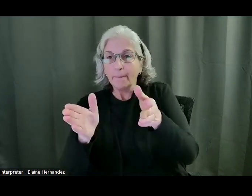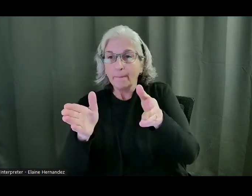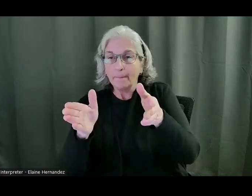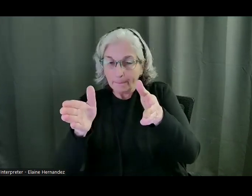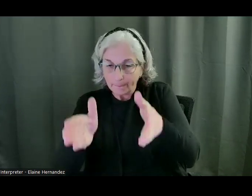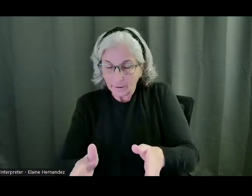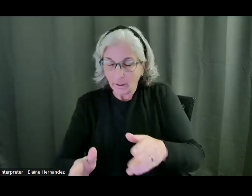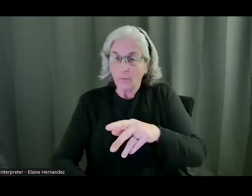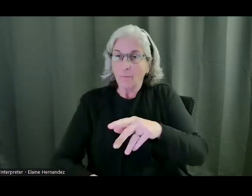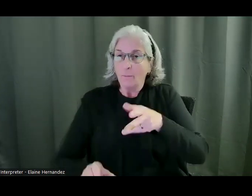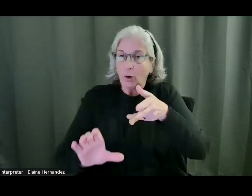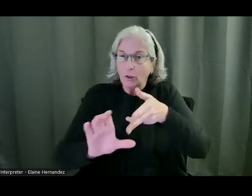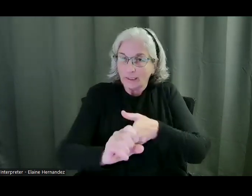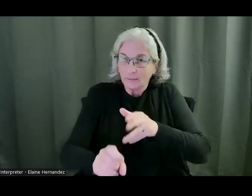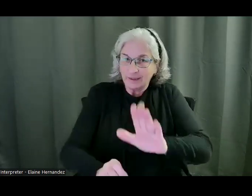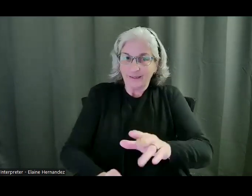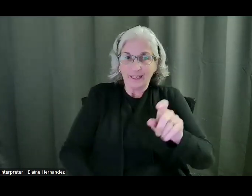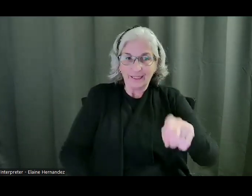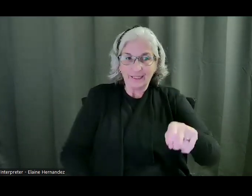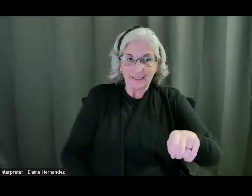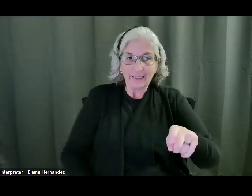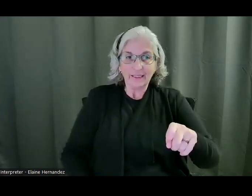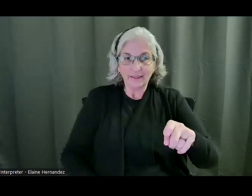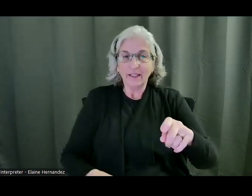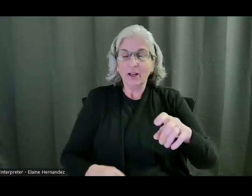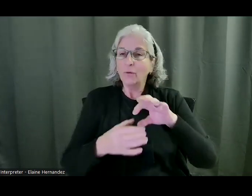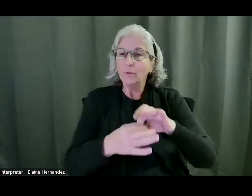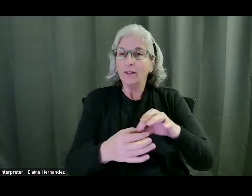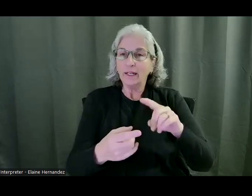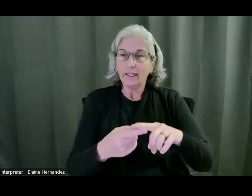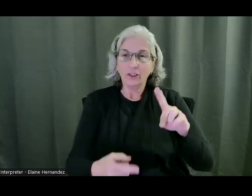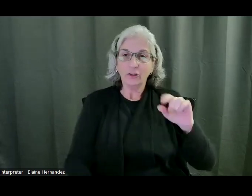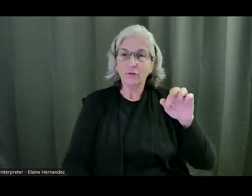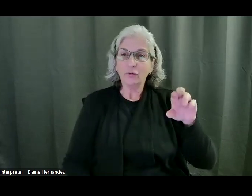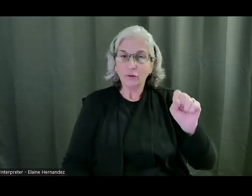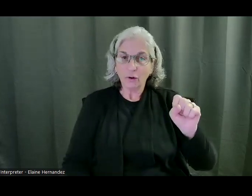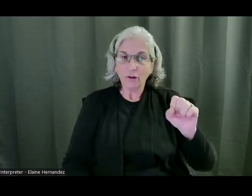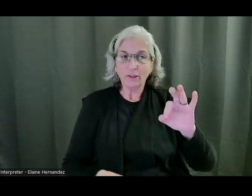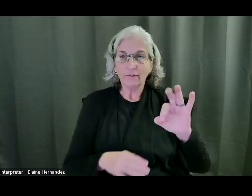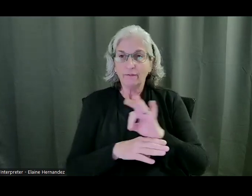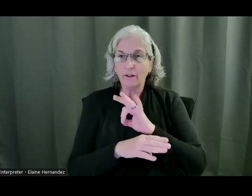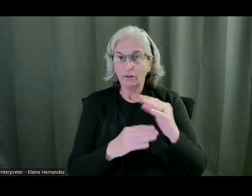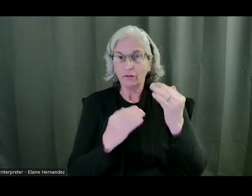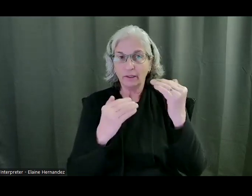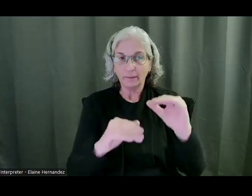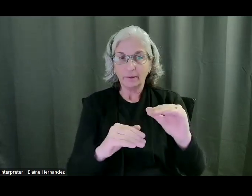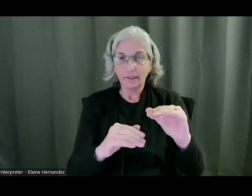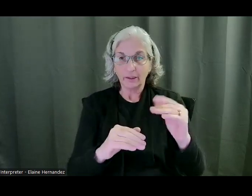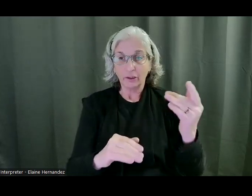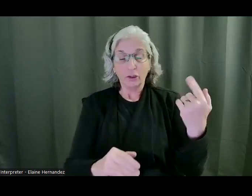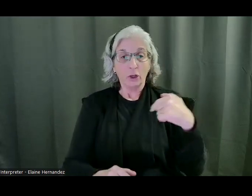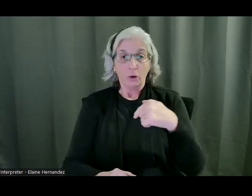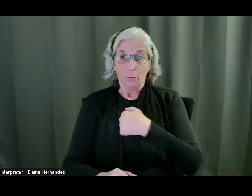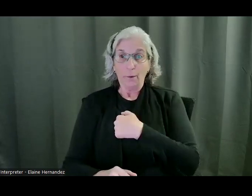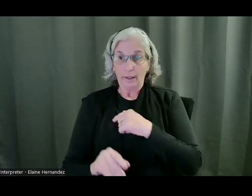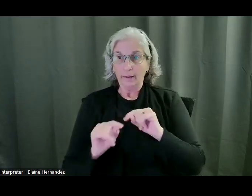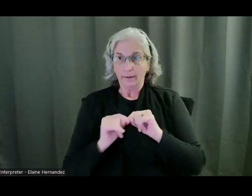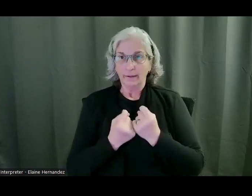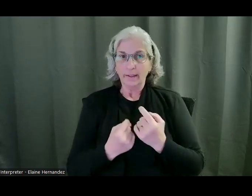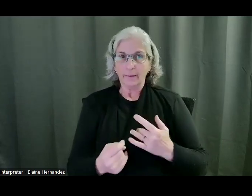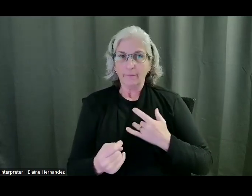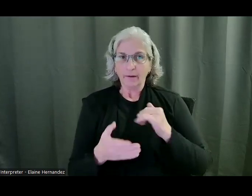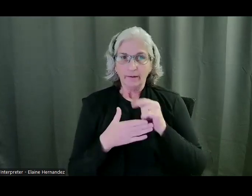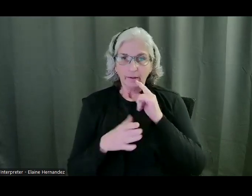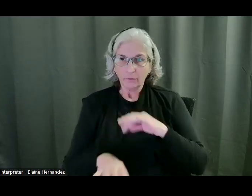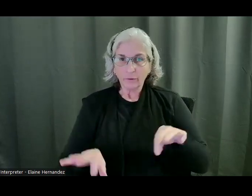DARS functional limitations. This was something early on as a team that we felt like was going to be really important, is to have a